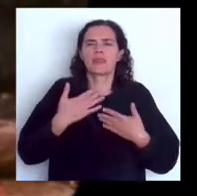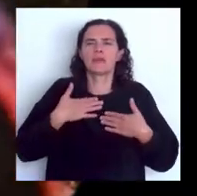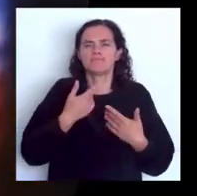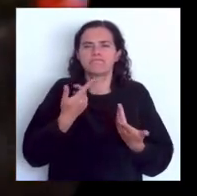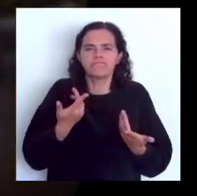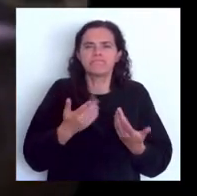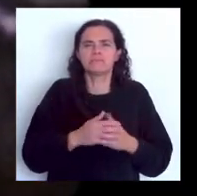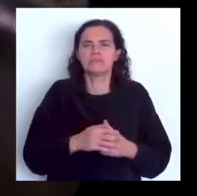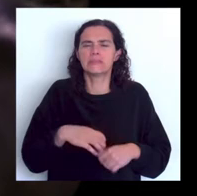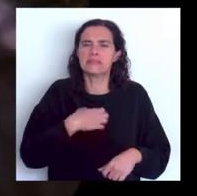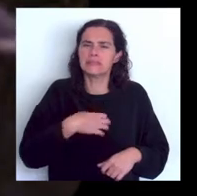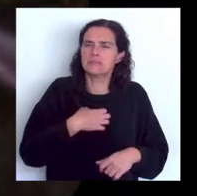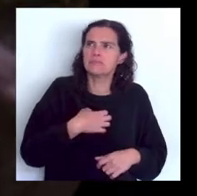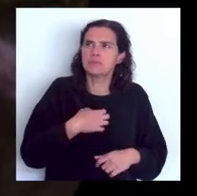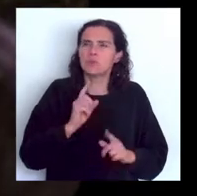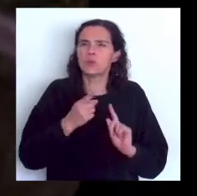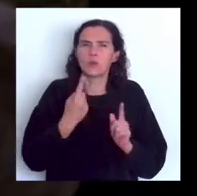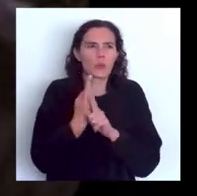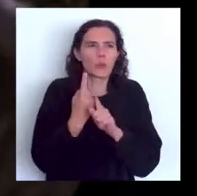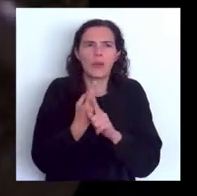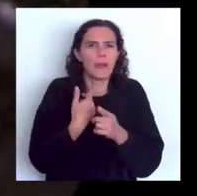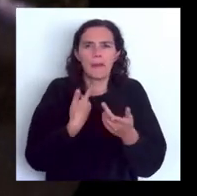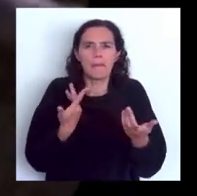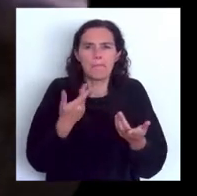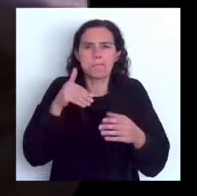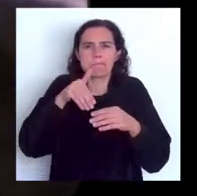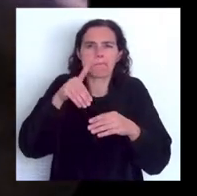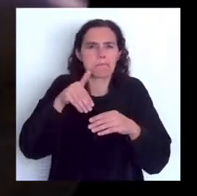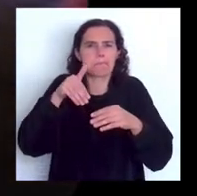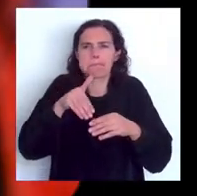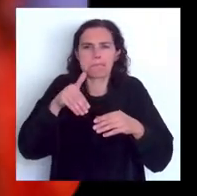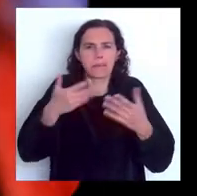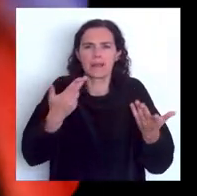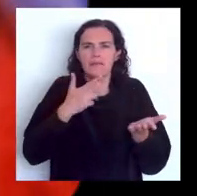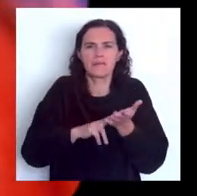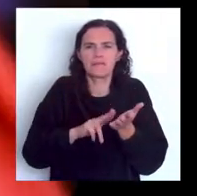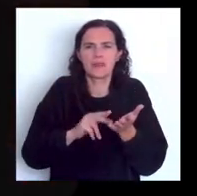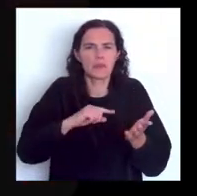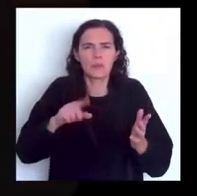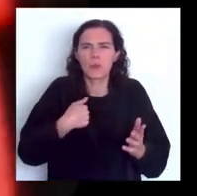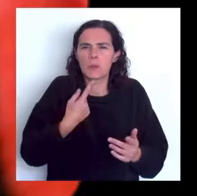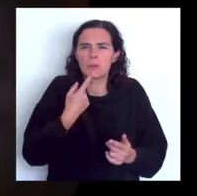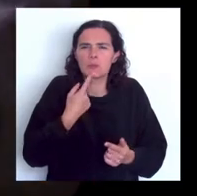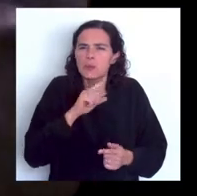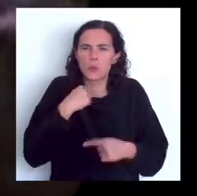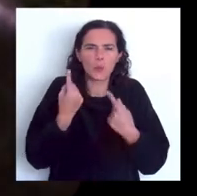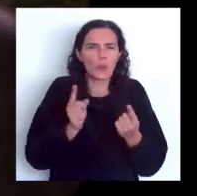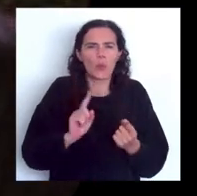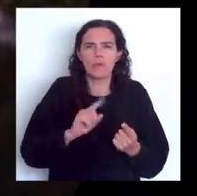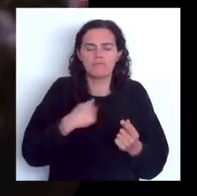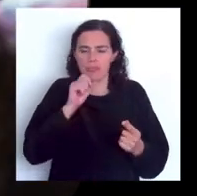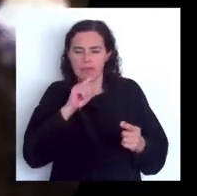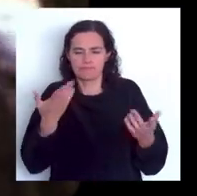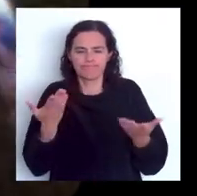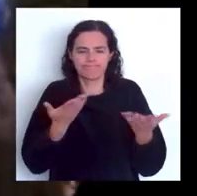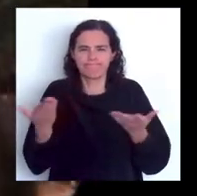a sense of what is impenetrable, the reality that we cannot perceive, to draw the